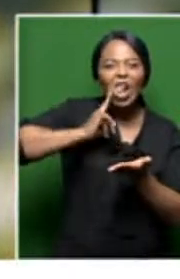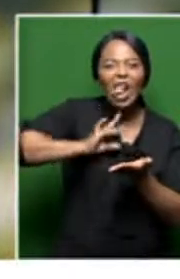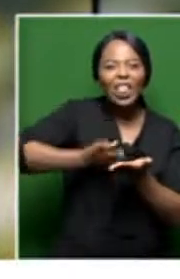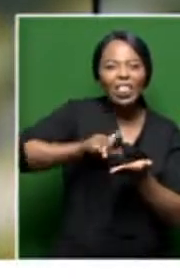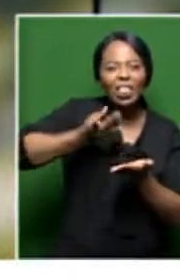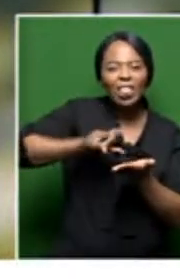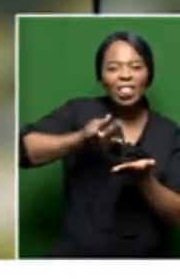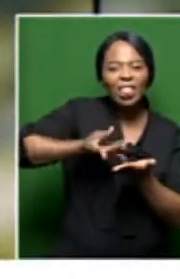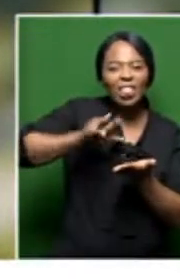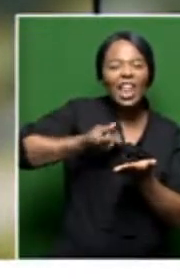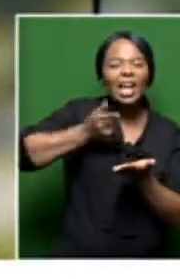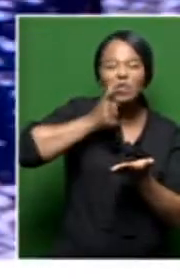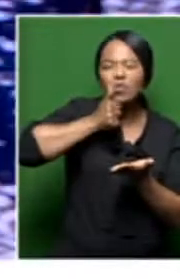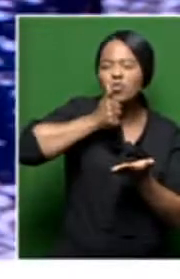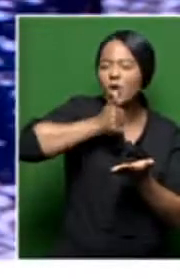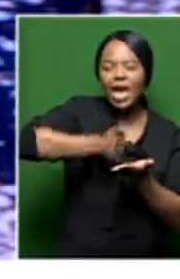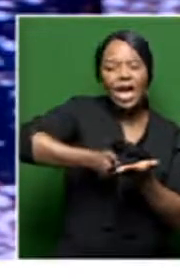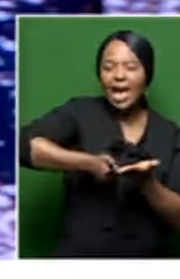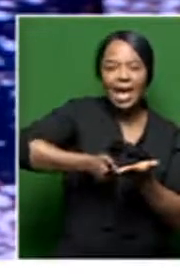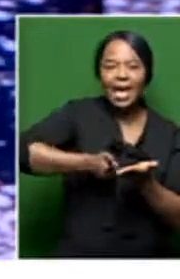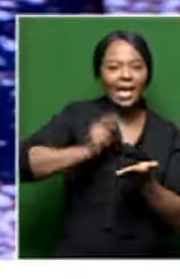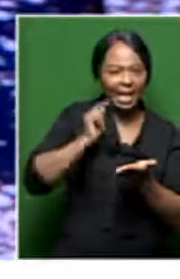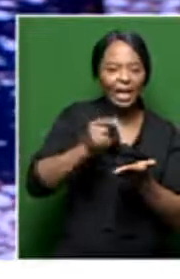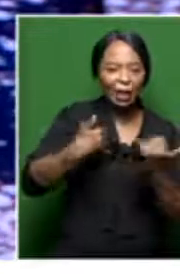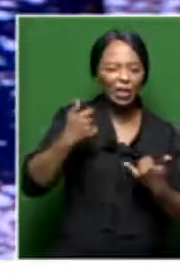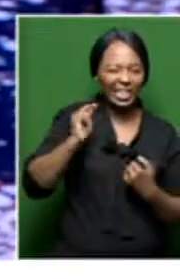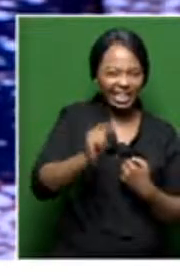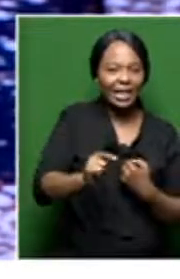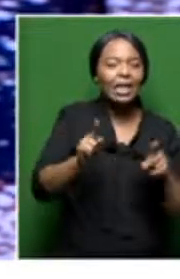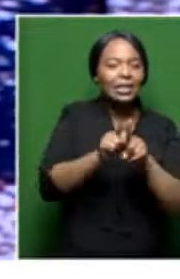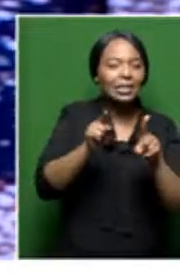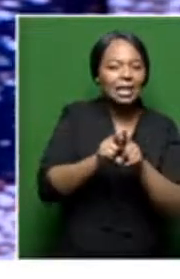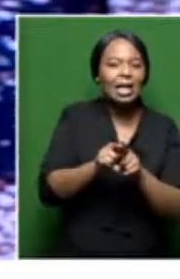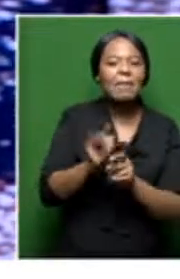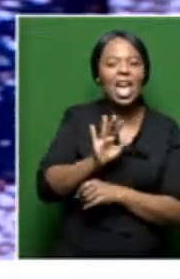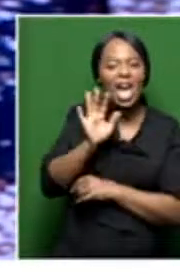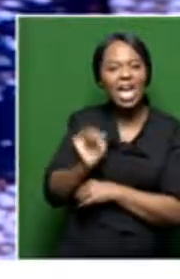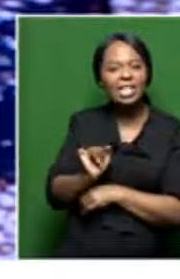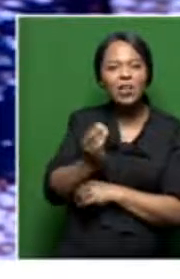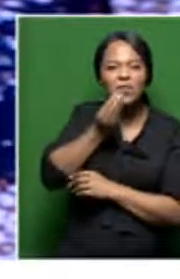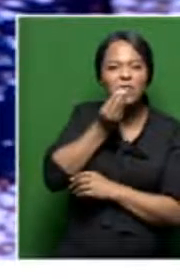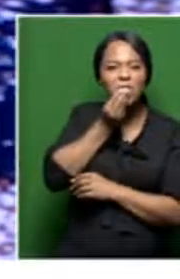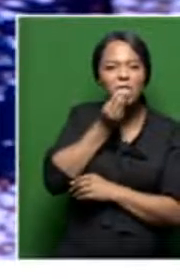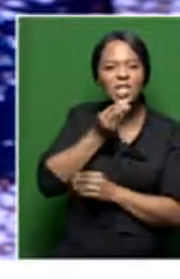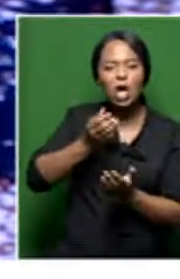rich. It's just so beautiful for me, and I think another thing that I really love about Asian food is doing the sauces.